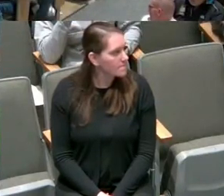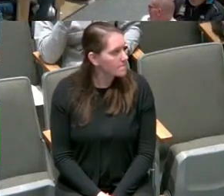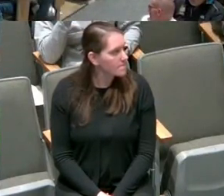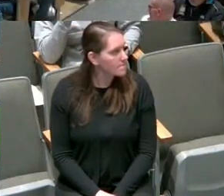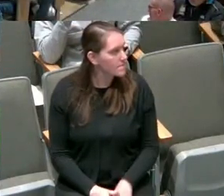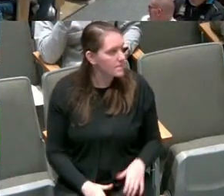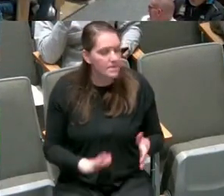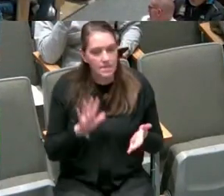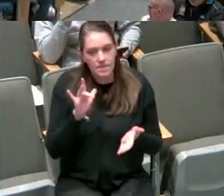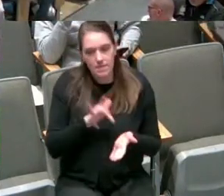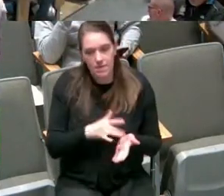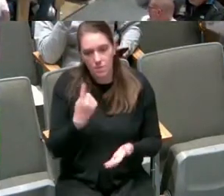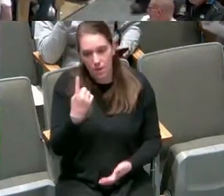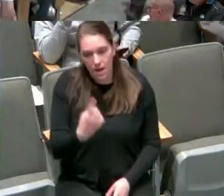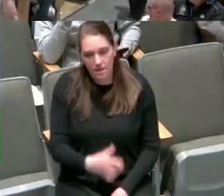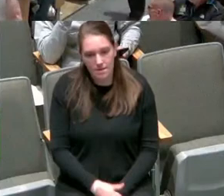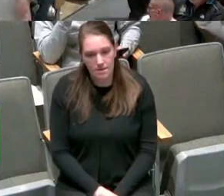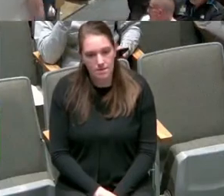Center one